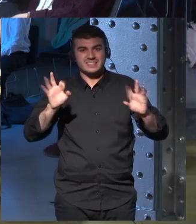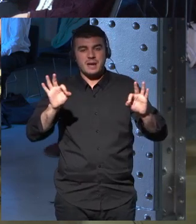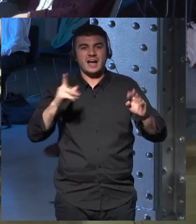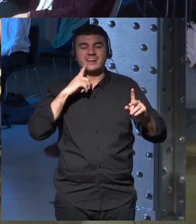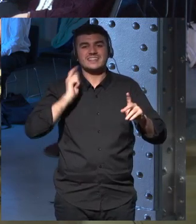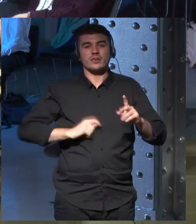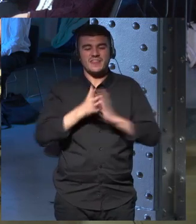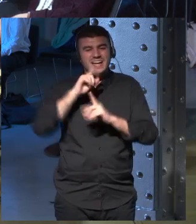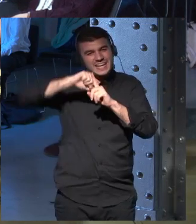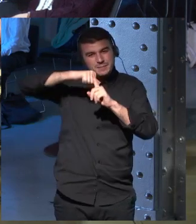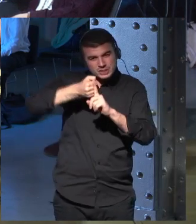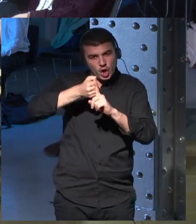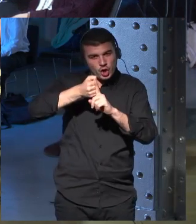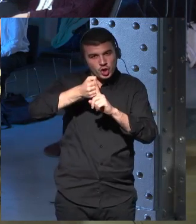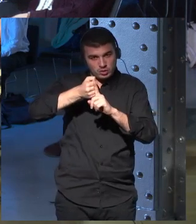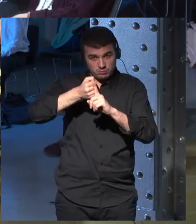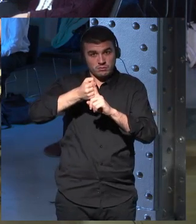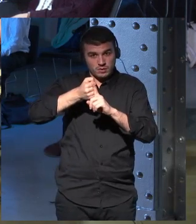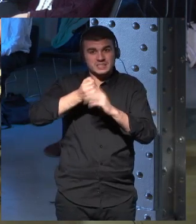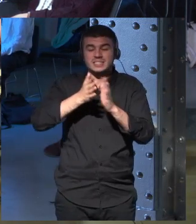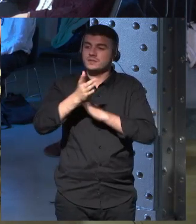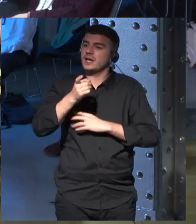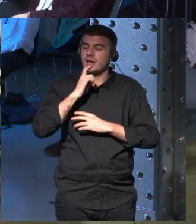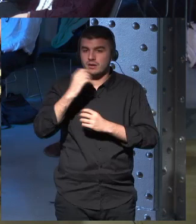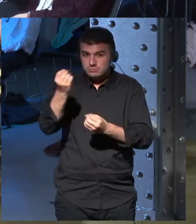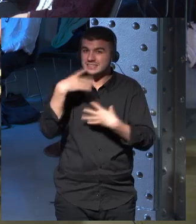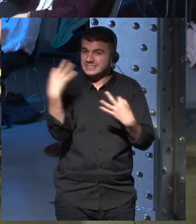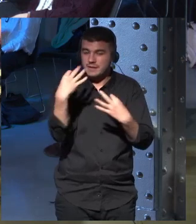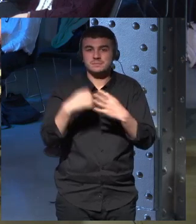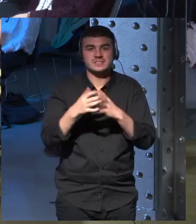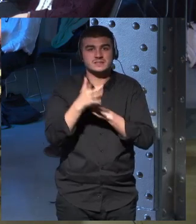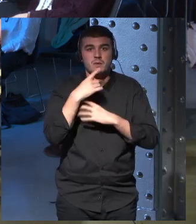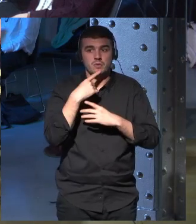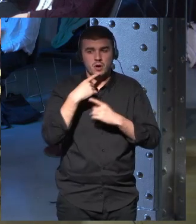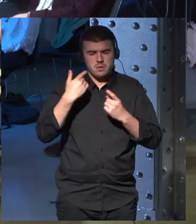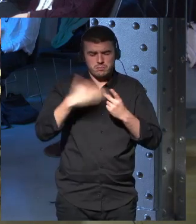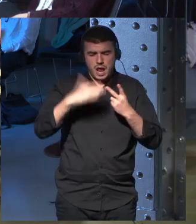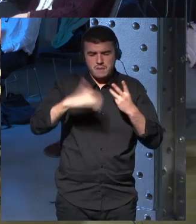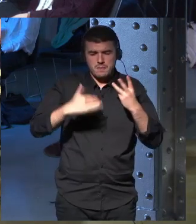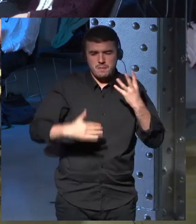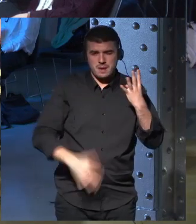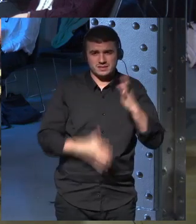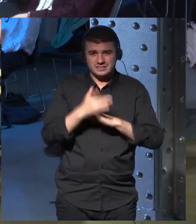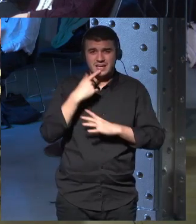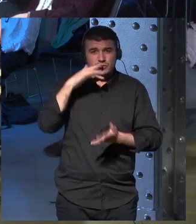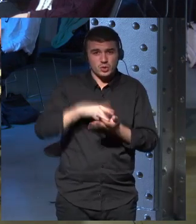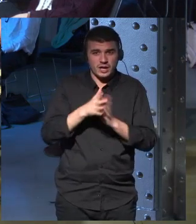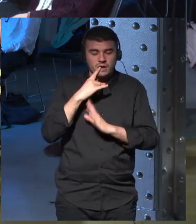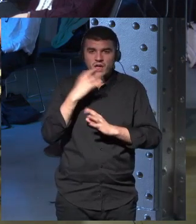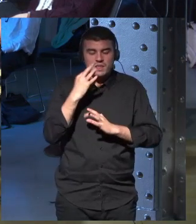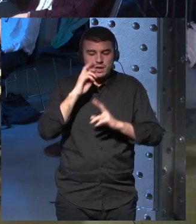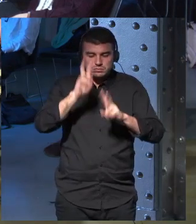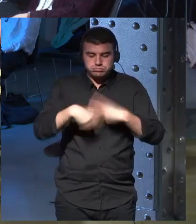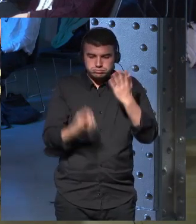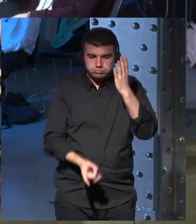that some part of the evil that they had committed had to re-emerge to make their lives unhappy.